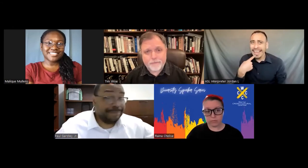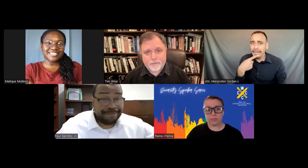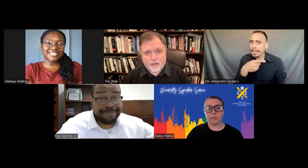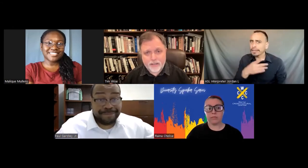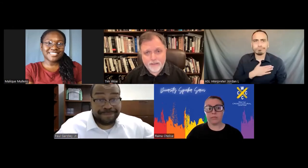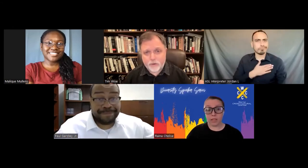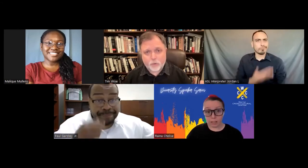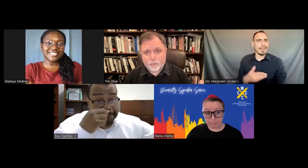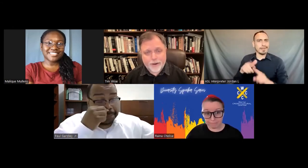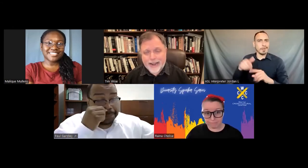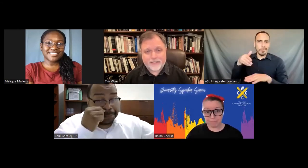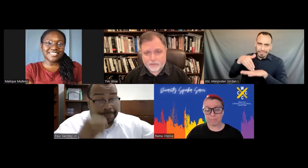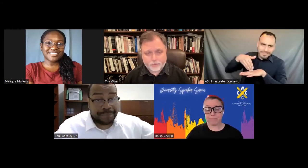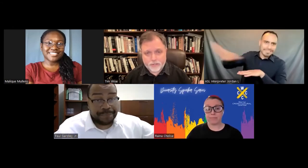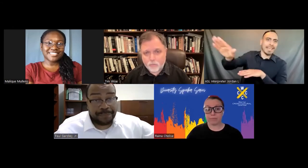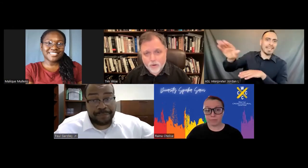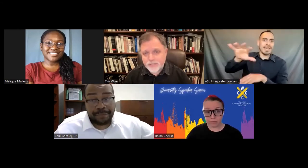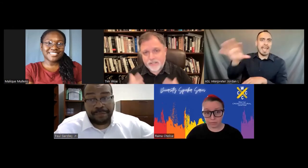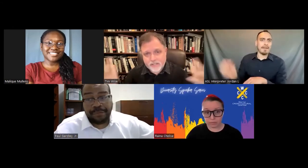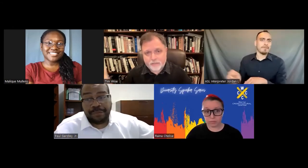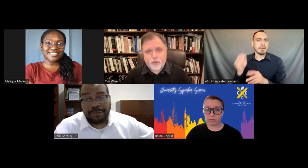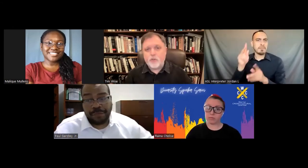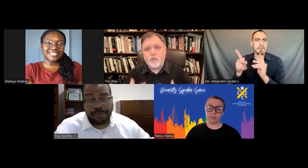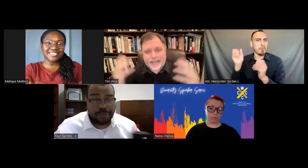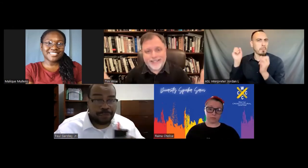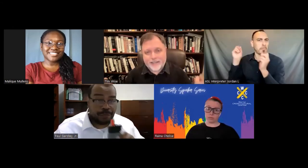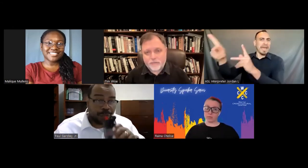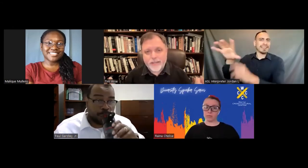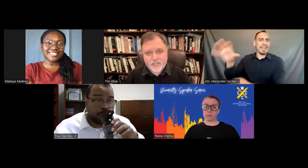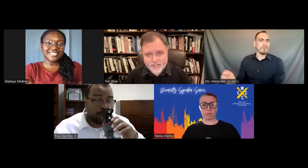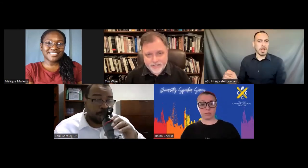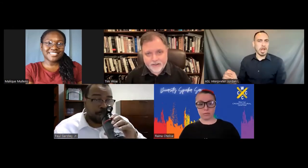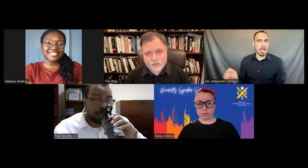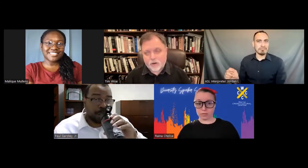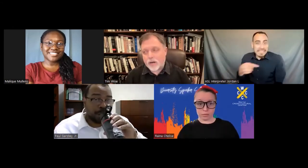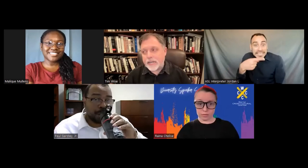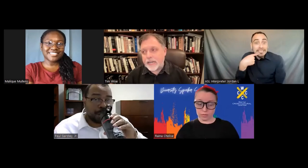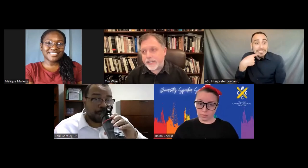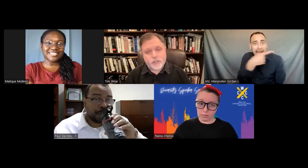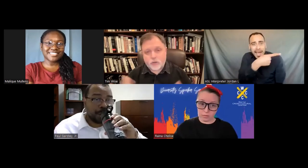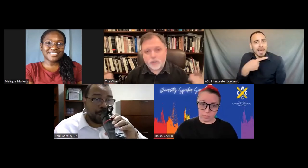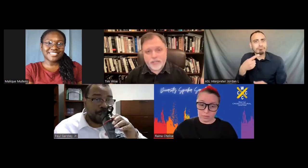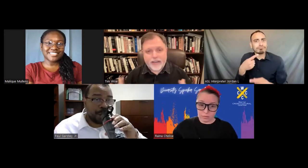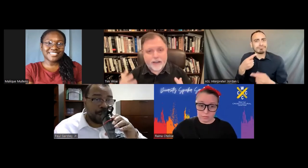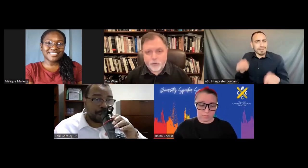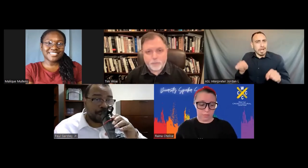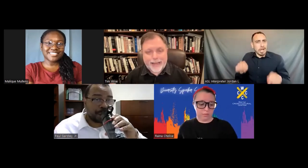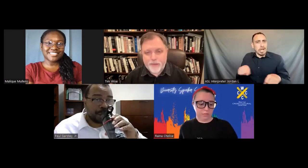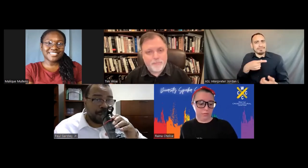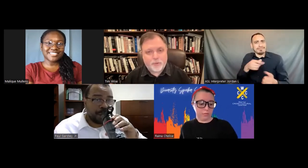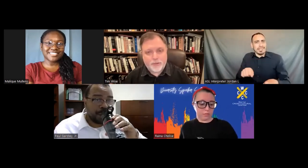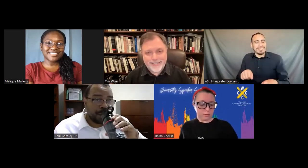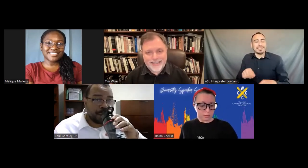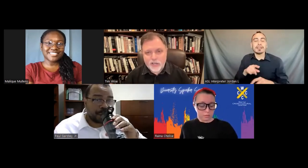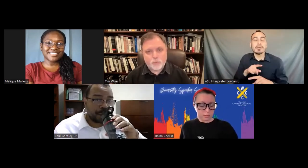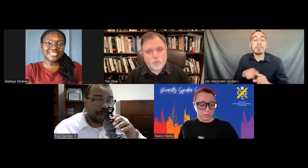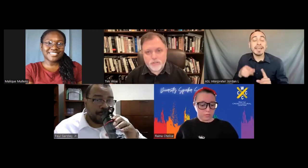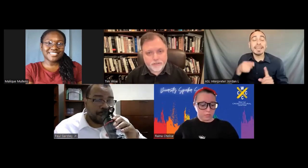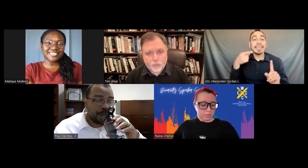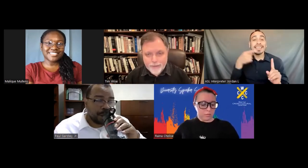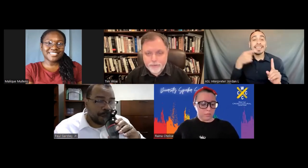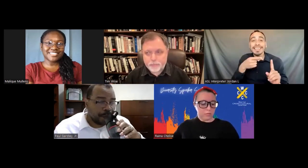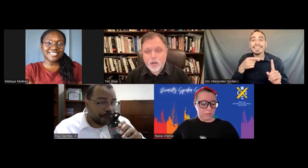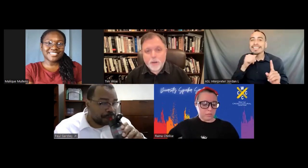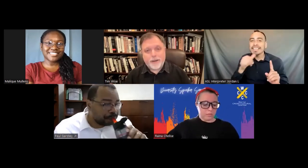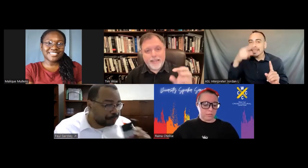to Africa if it were practicable. He wasn't some huge anti-racist in that regard. He certainly did not view Black people as the equals